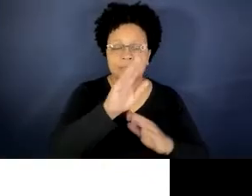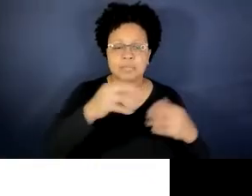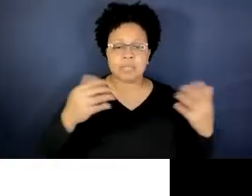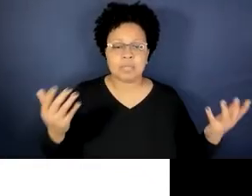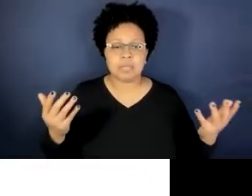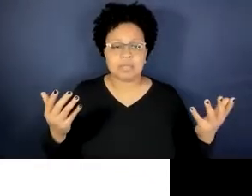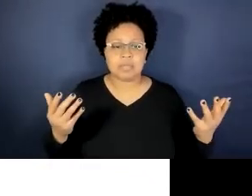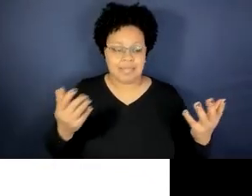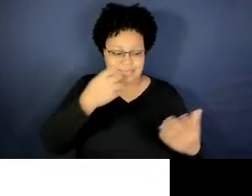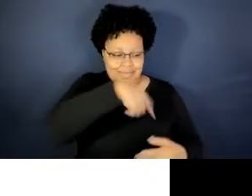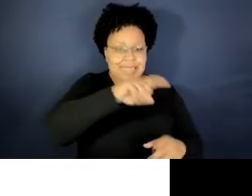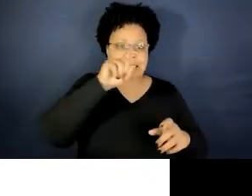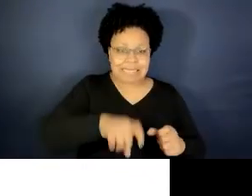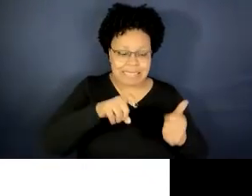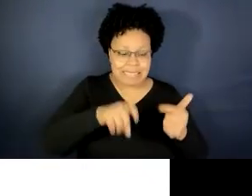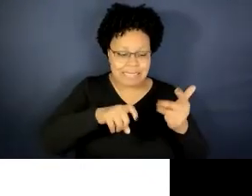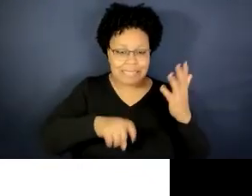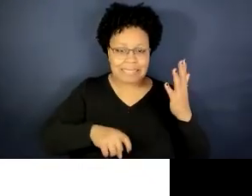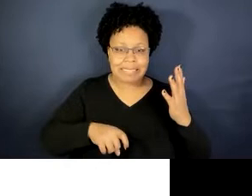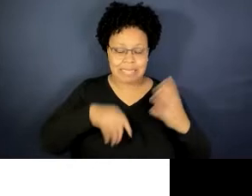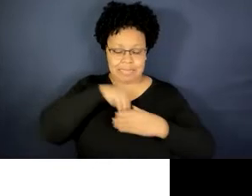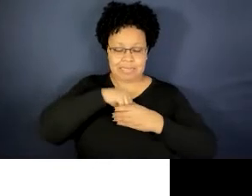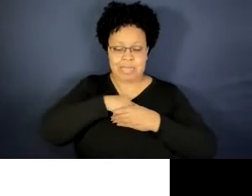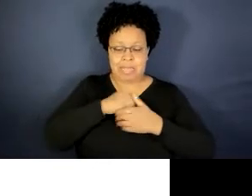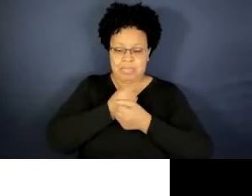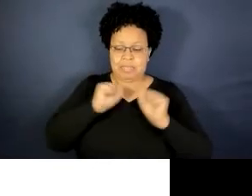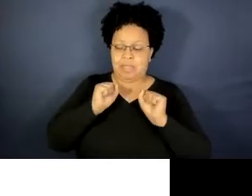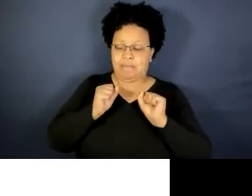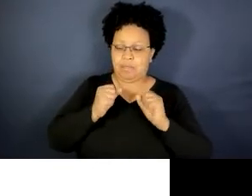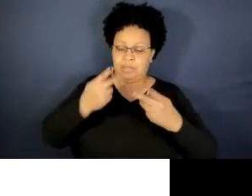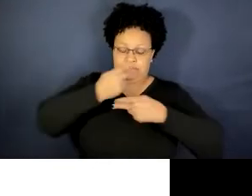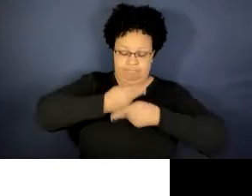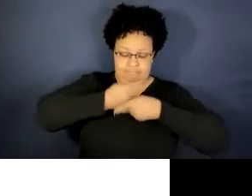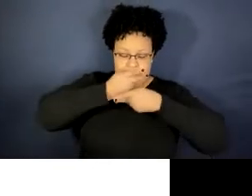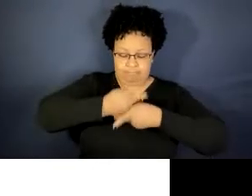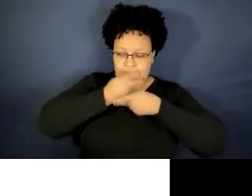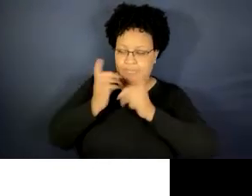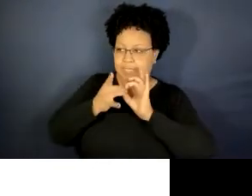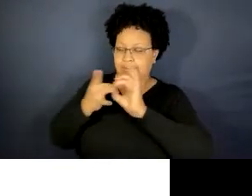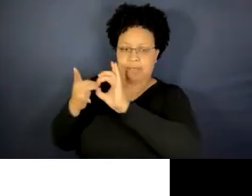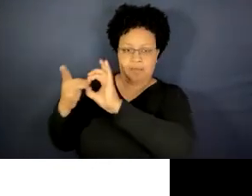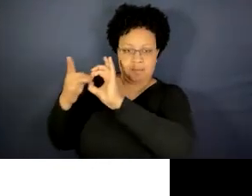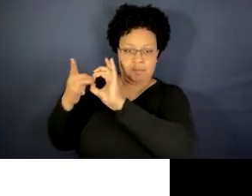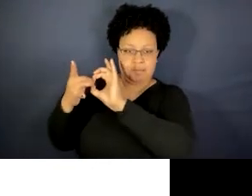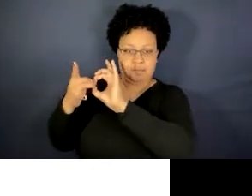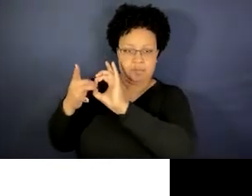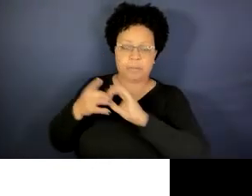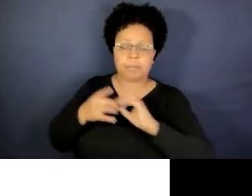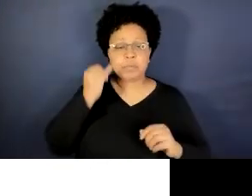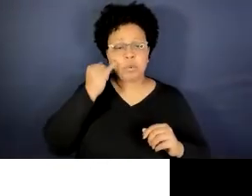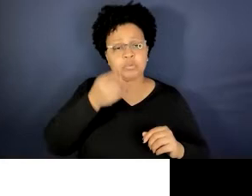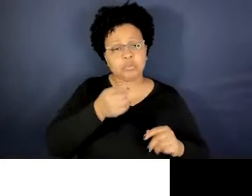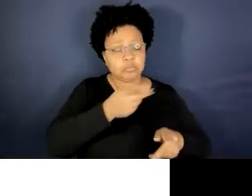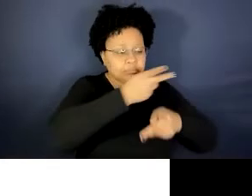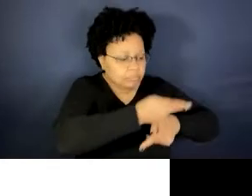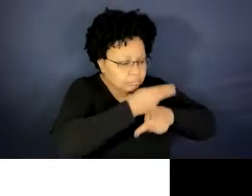that's what they need. That's all they need, is that nurturing and attachment. When you when you take care of something,